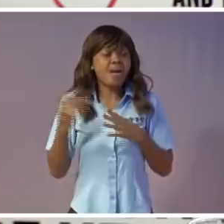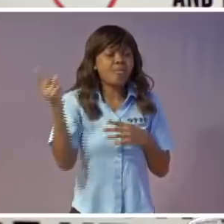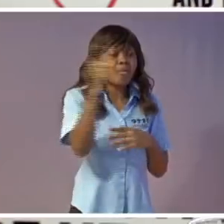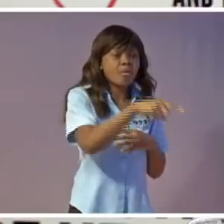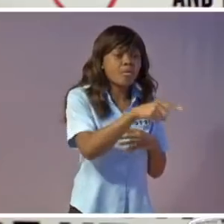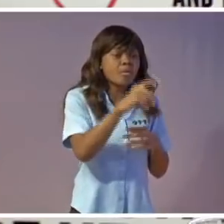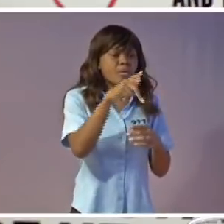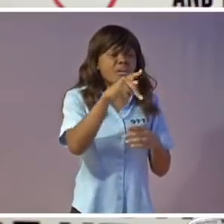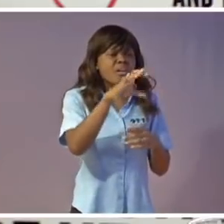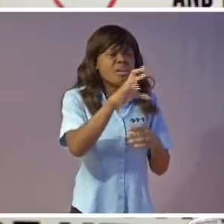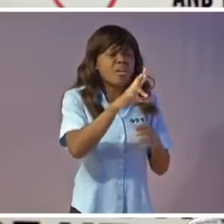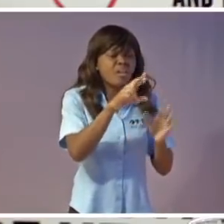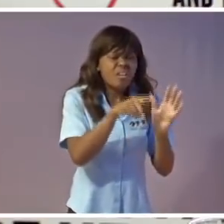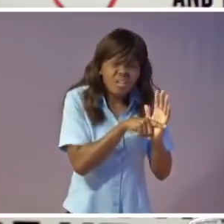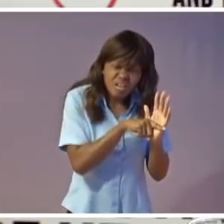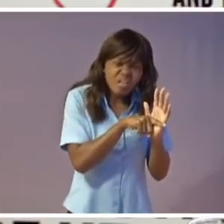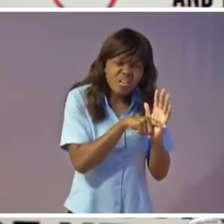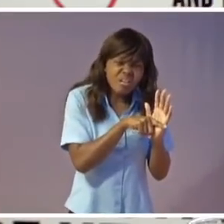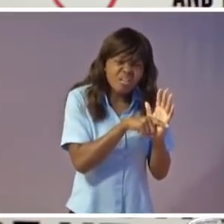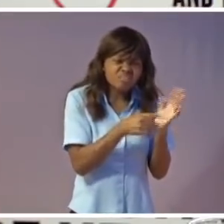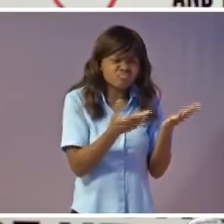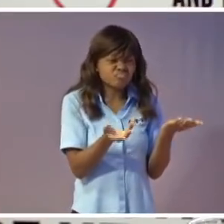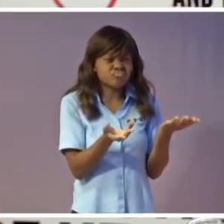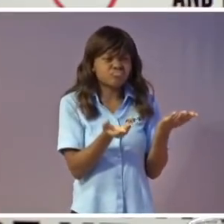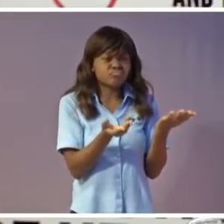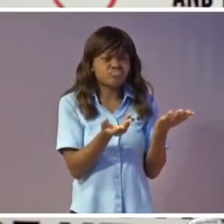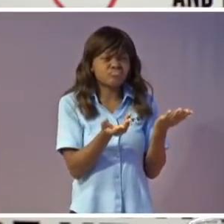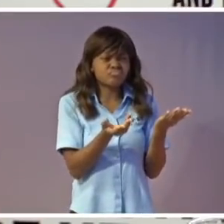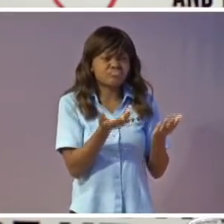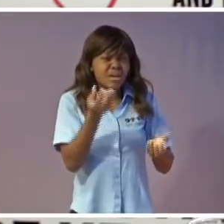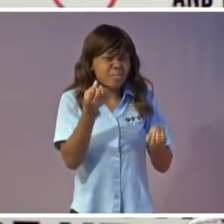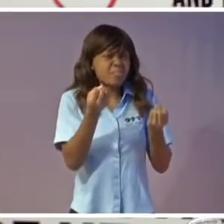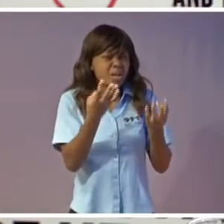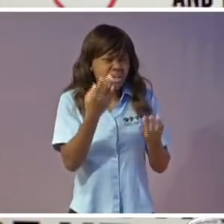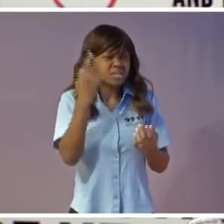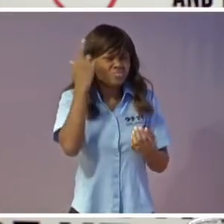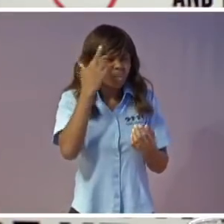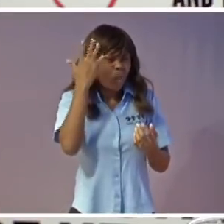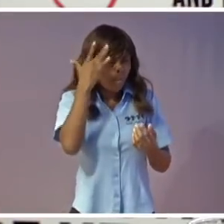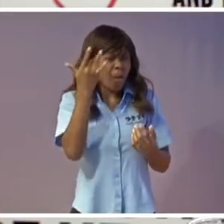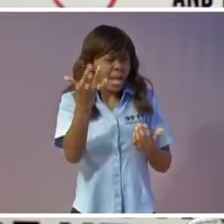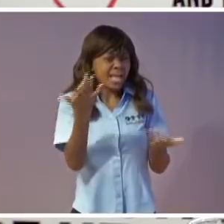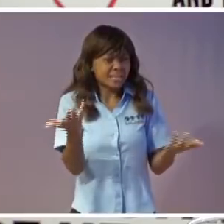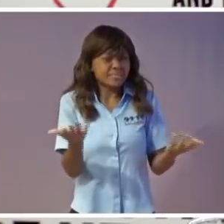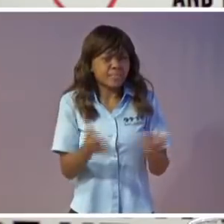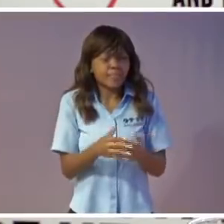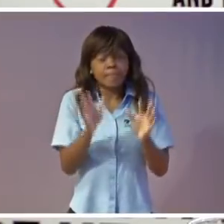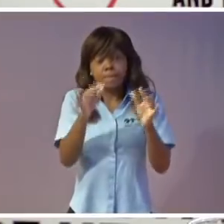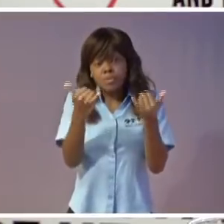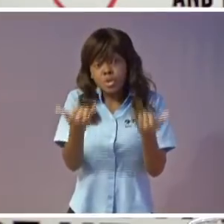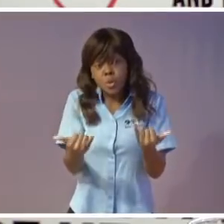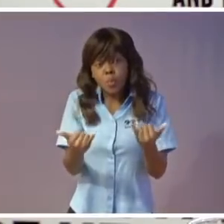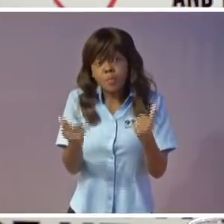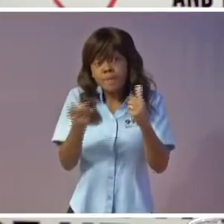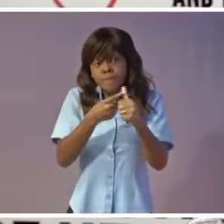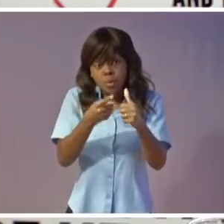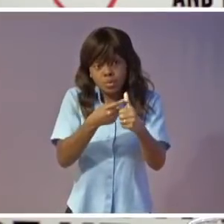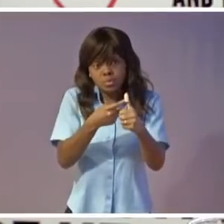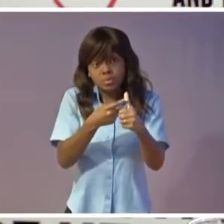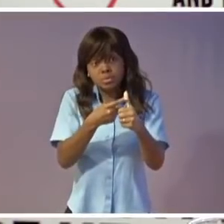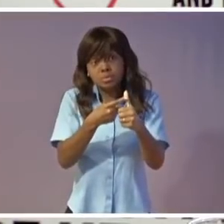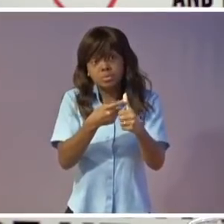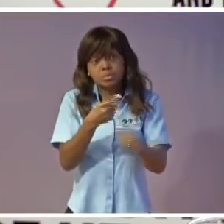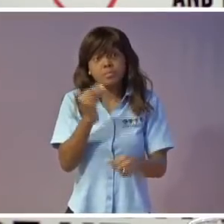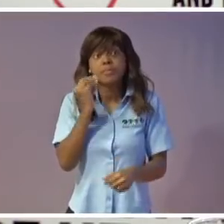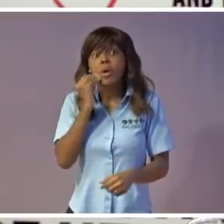for a variety of reasons. One, whilst the kits are inexpensive and fast, they